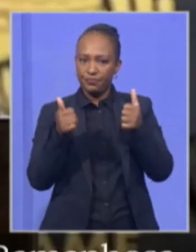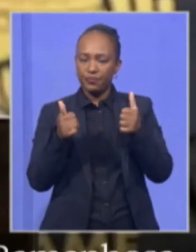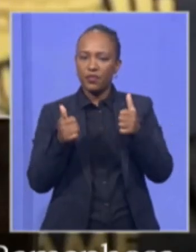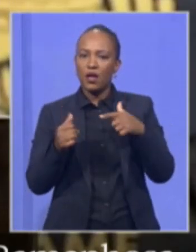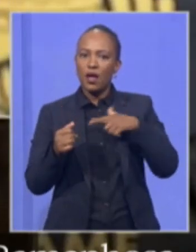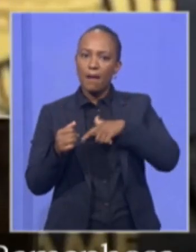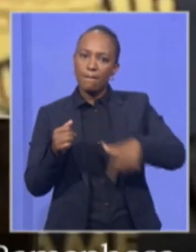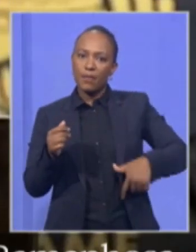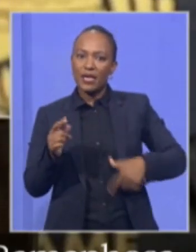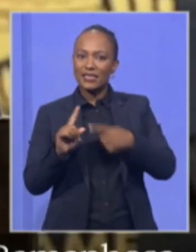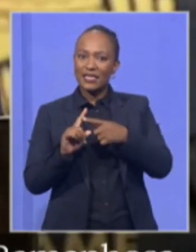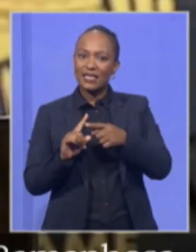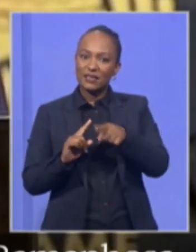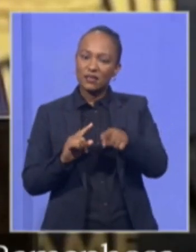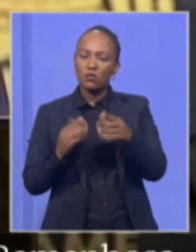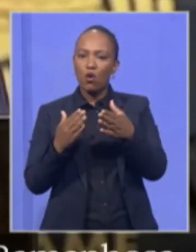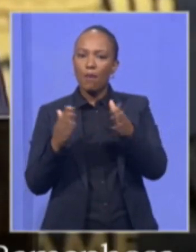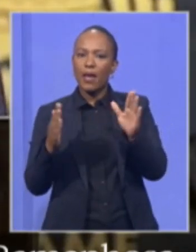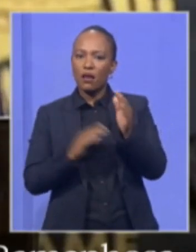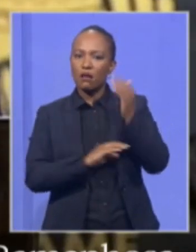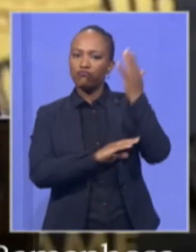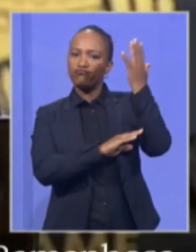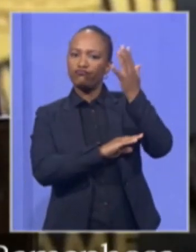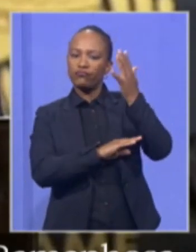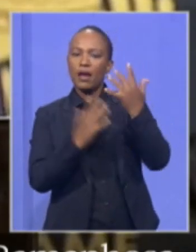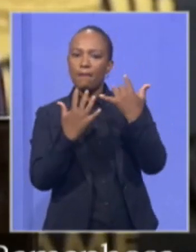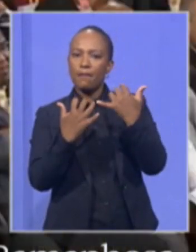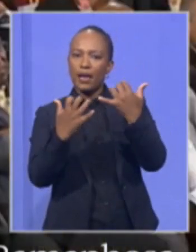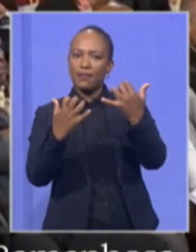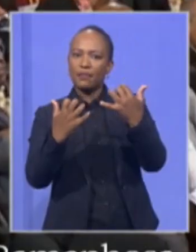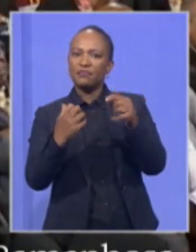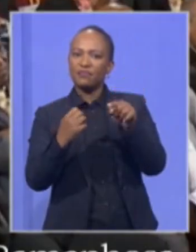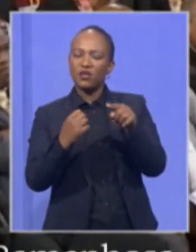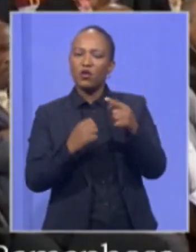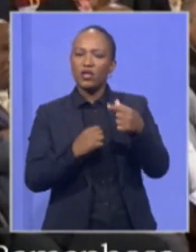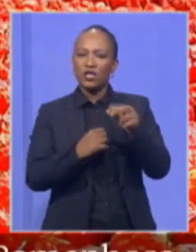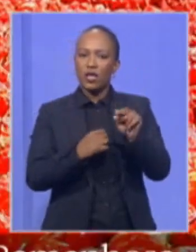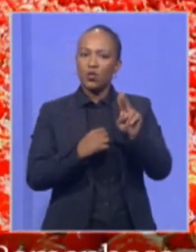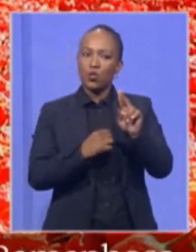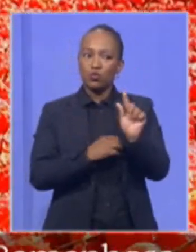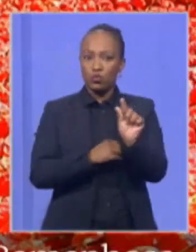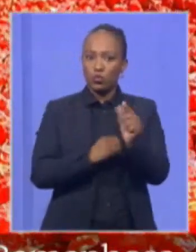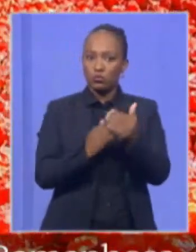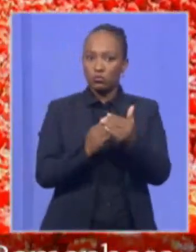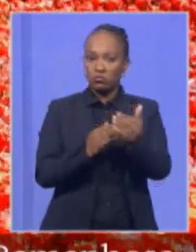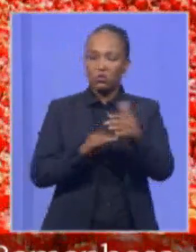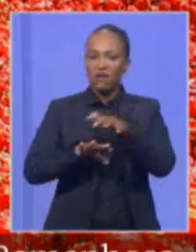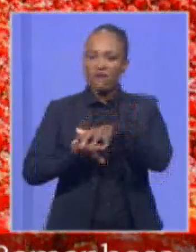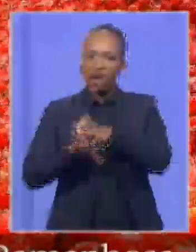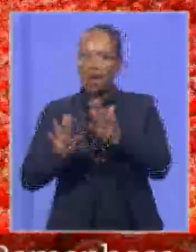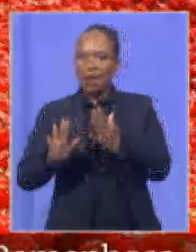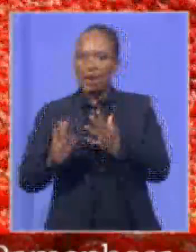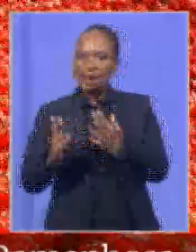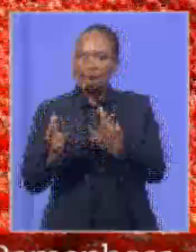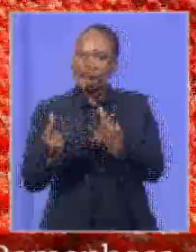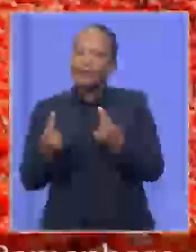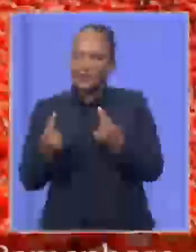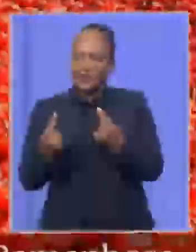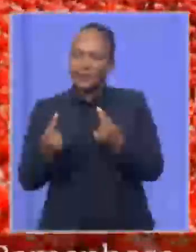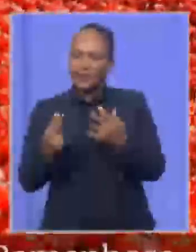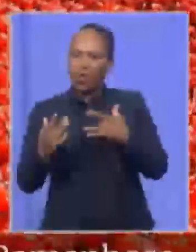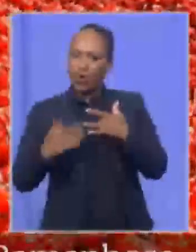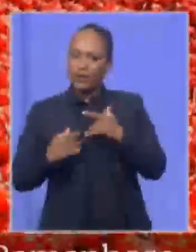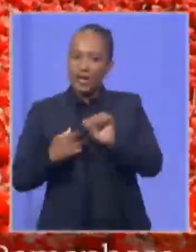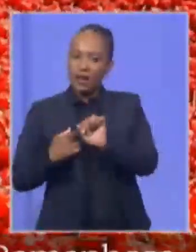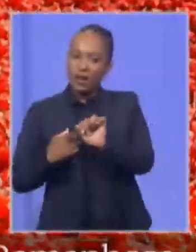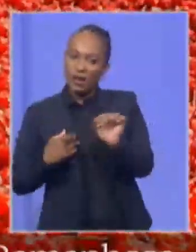Cyril Ramaphosa ya pulo ya palamente le kgala mathomo pušong ya botee bja bosetšhaba e batamela balemi ba holofela gore ditlhotlo tša bona